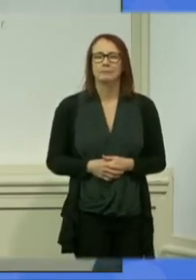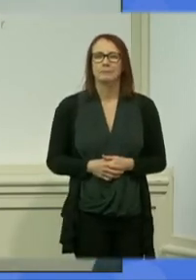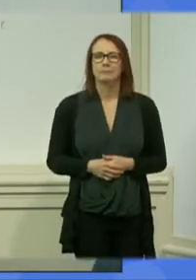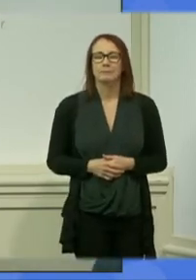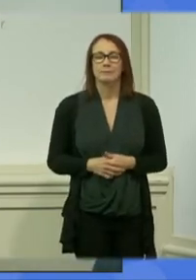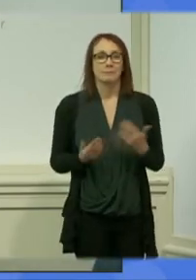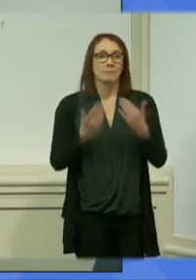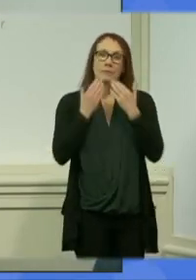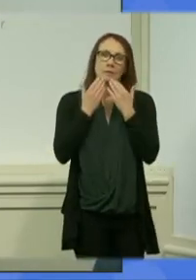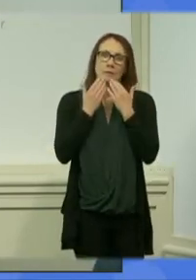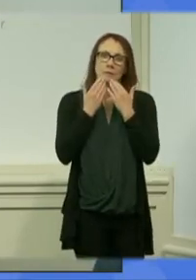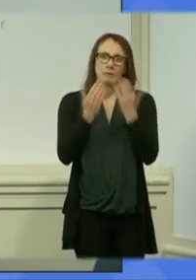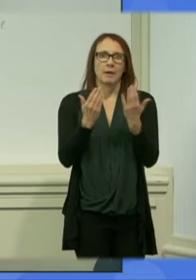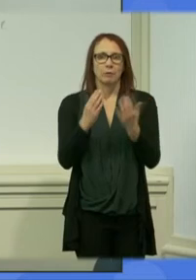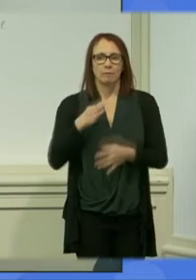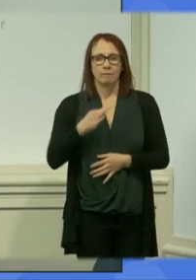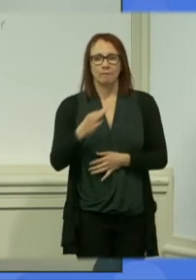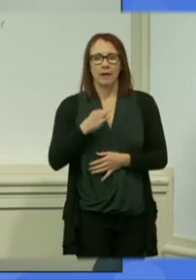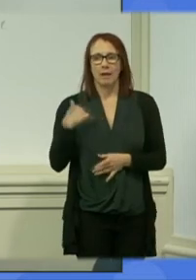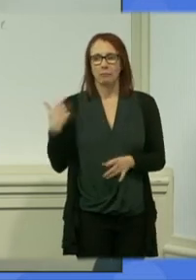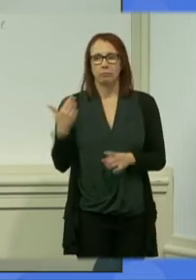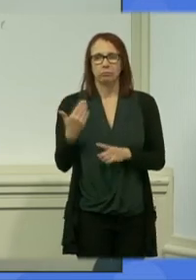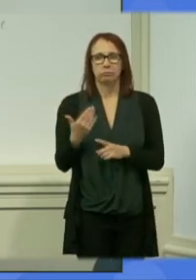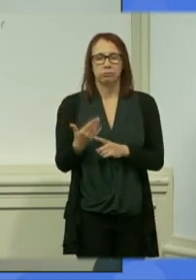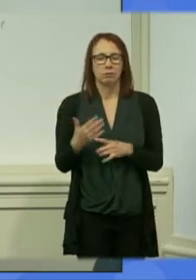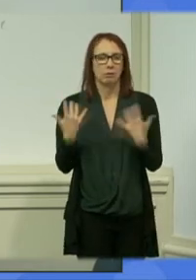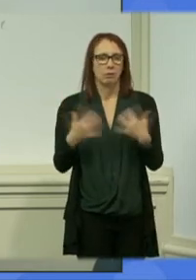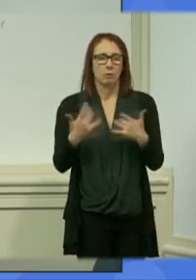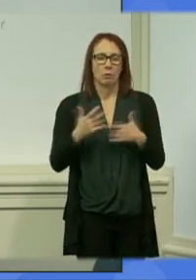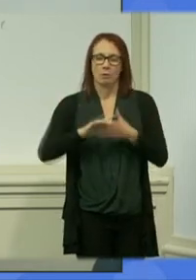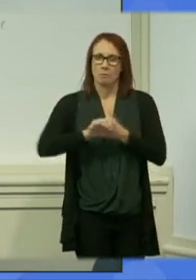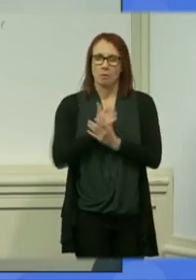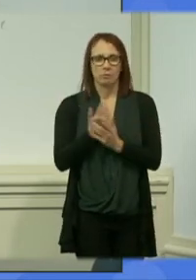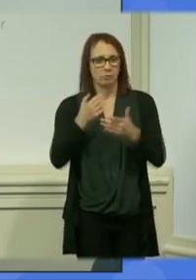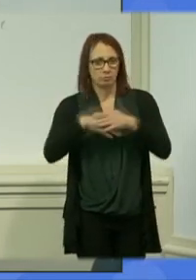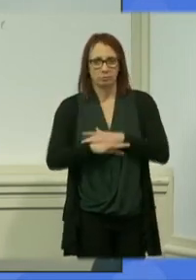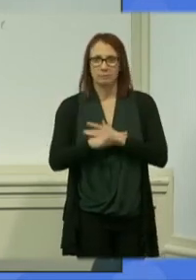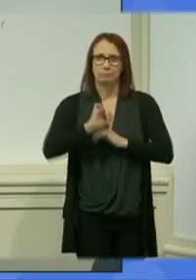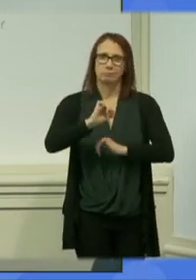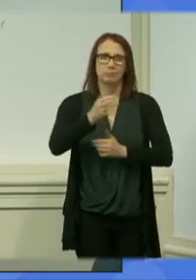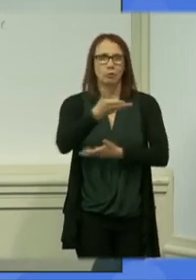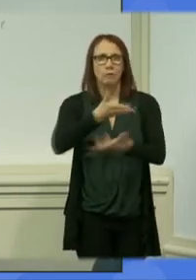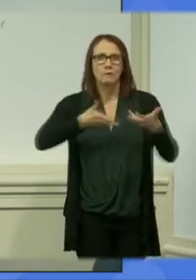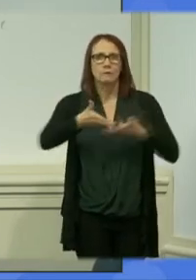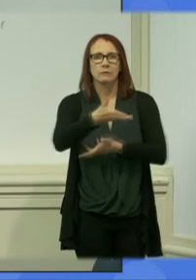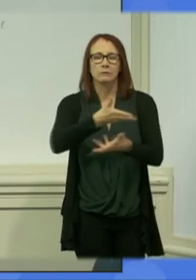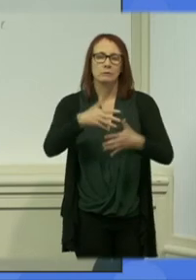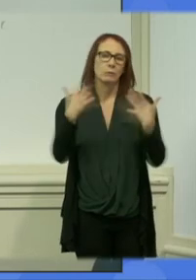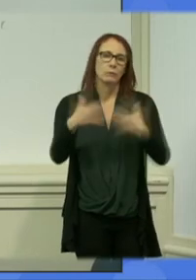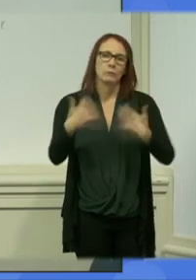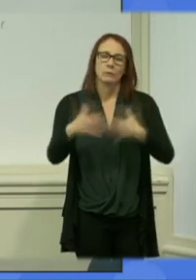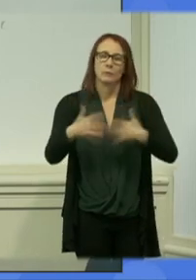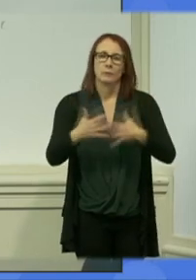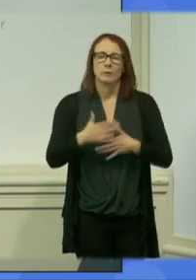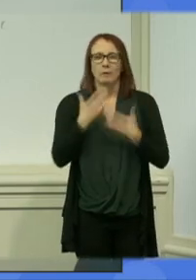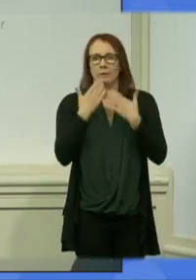off, thank you ever so much for having me. I've been here all day, and it's a real pleasure to be part of your interesting conversation. It's great to be here,